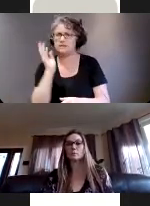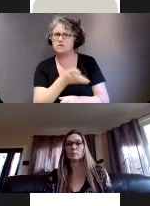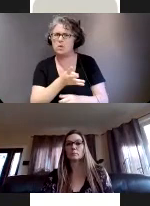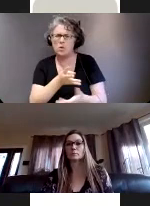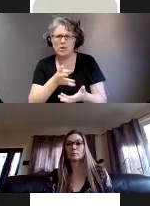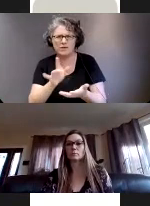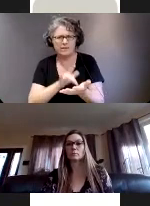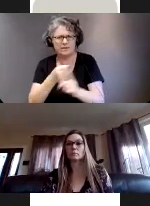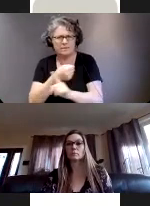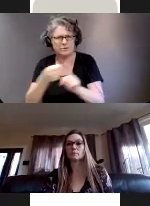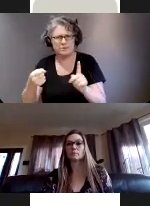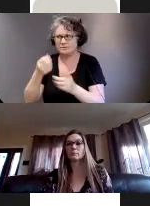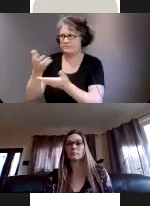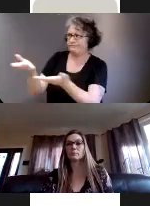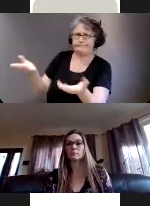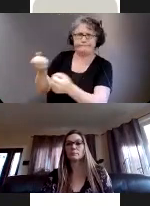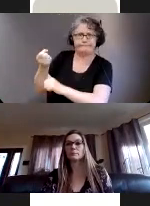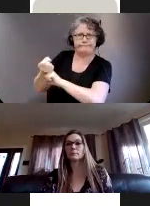abuse?